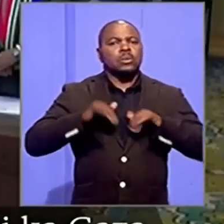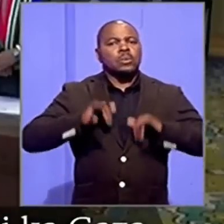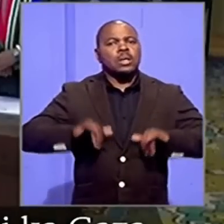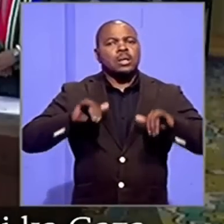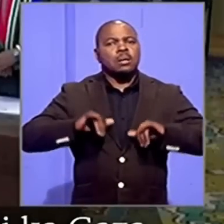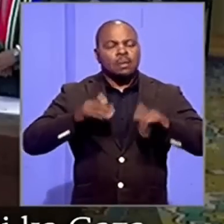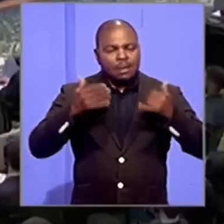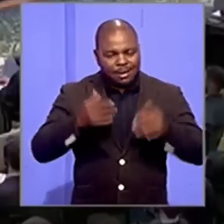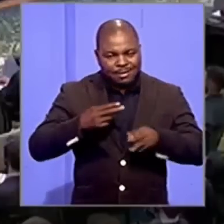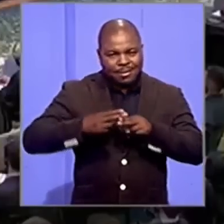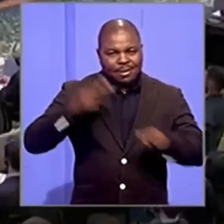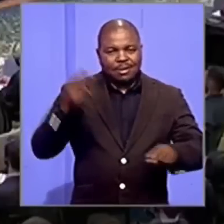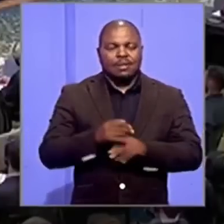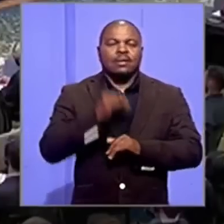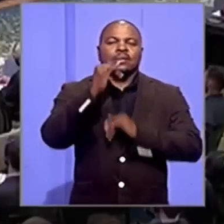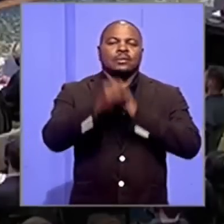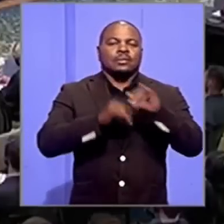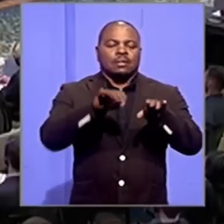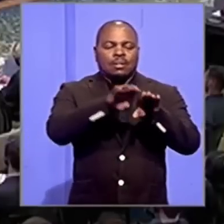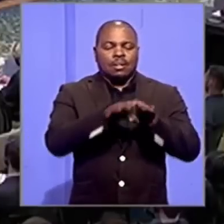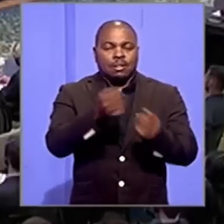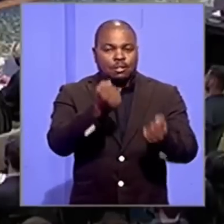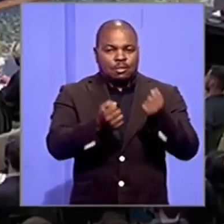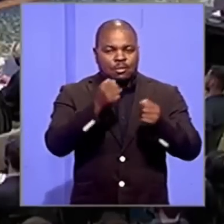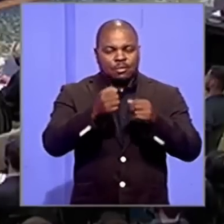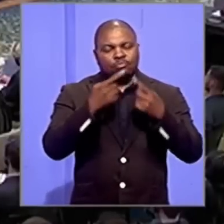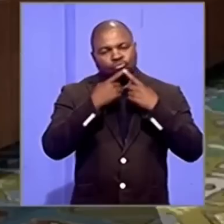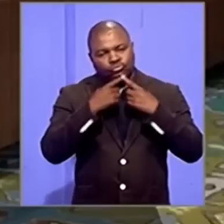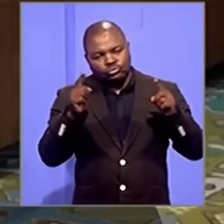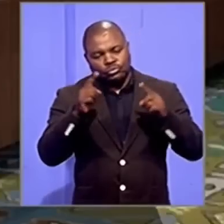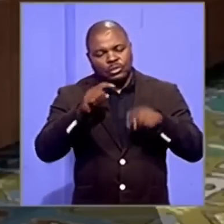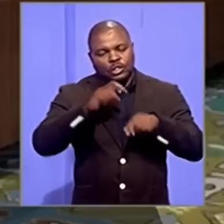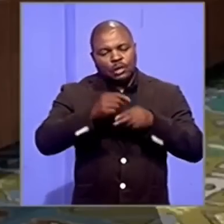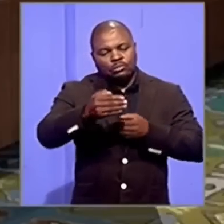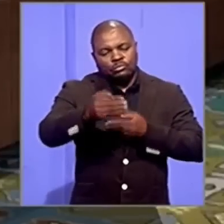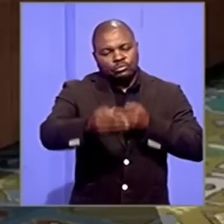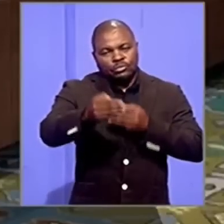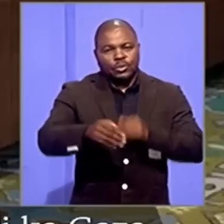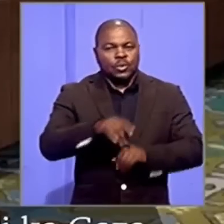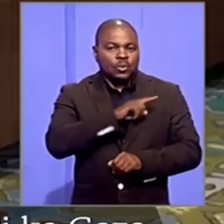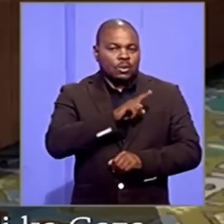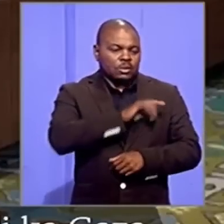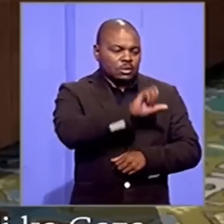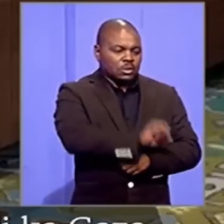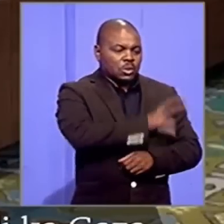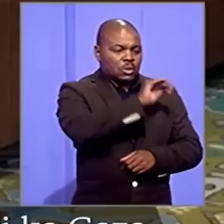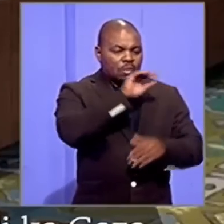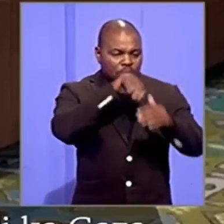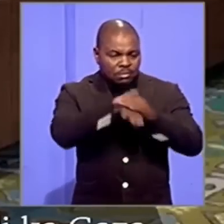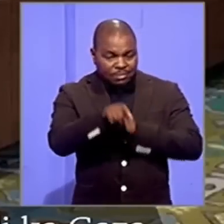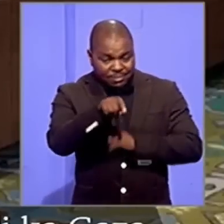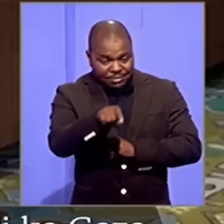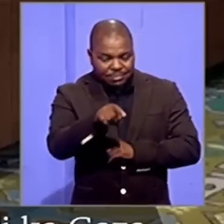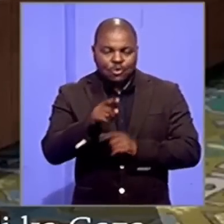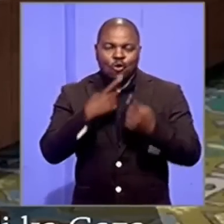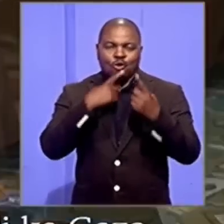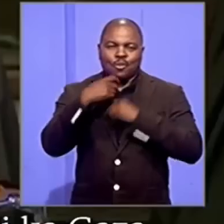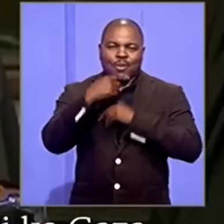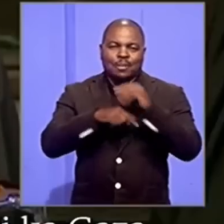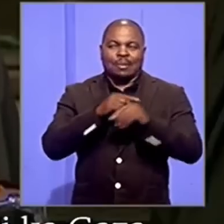mafelelong kgorotsheko ya boditšhabatšhaba ya toka e dirile dikutulo tša nakwana ka ga molato o tlišitšwego ke Afrika Borwa kgahlanong le naga ya